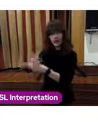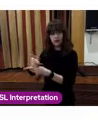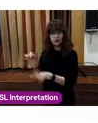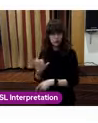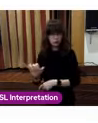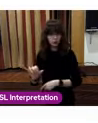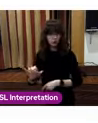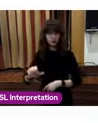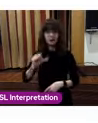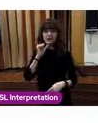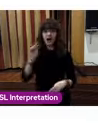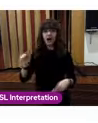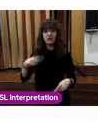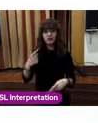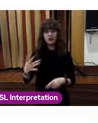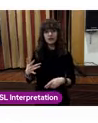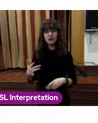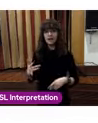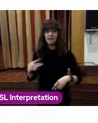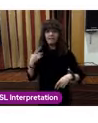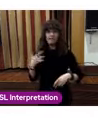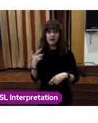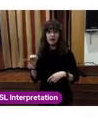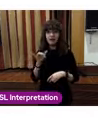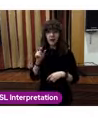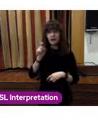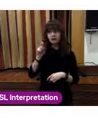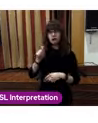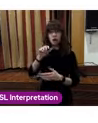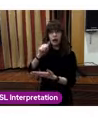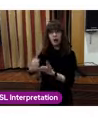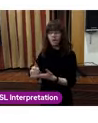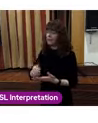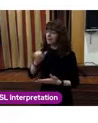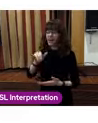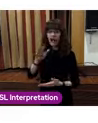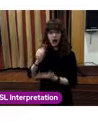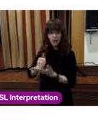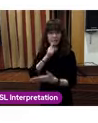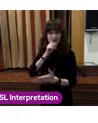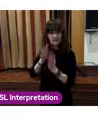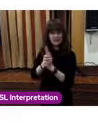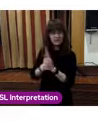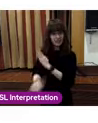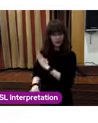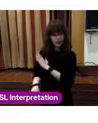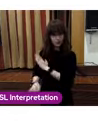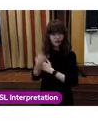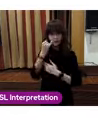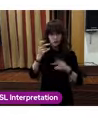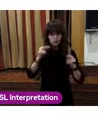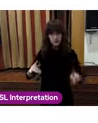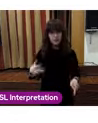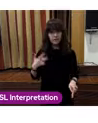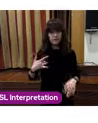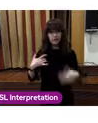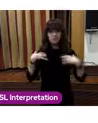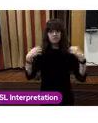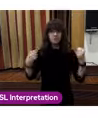vibe, it's a skill. It's a skill. And when a person feels confident